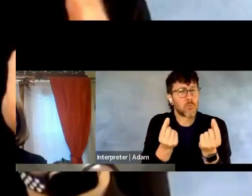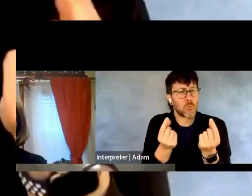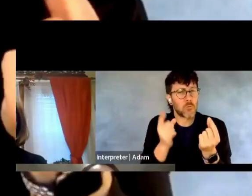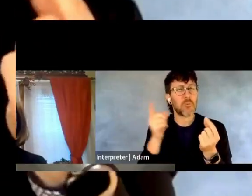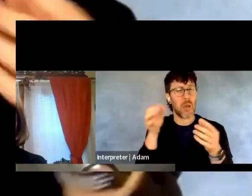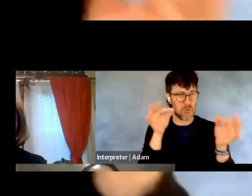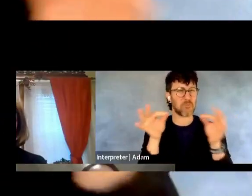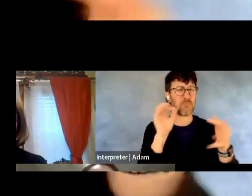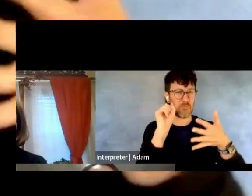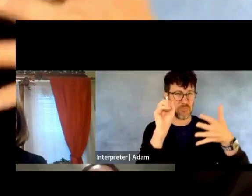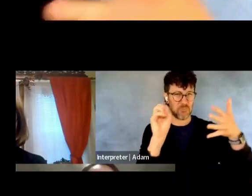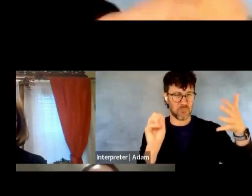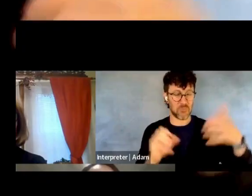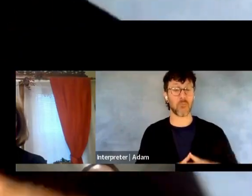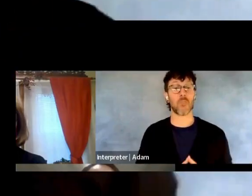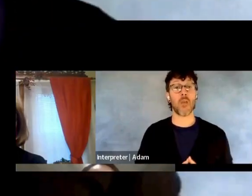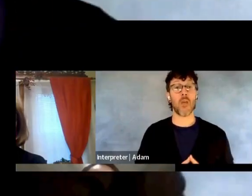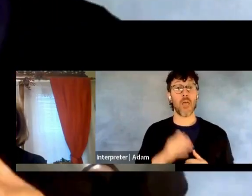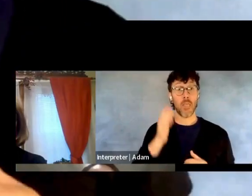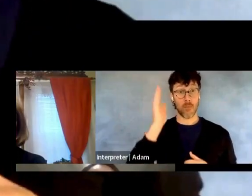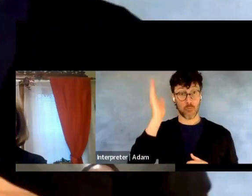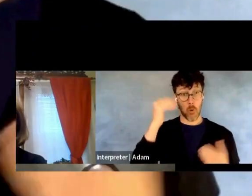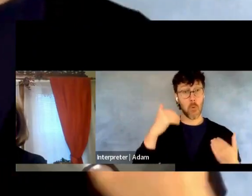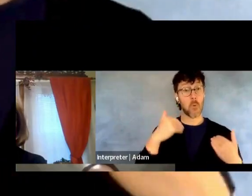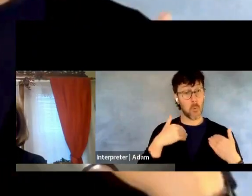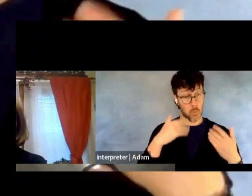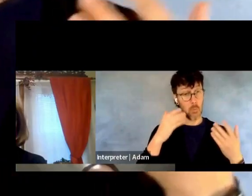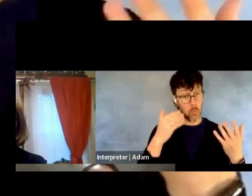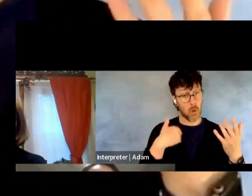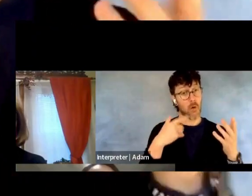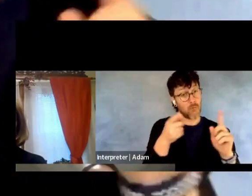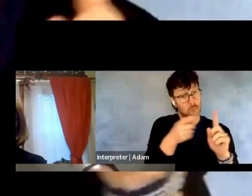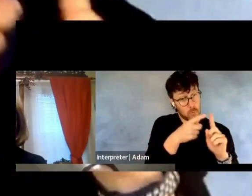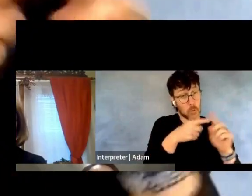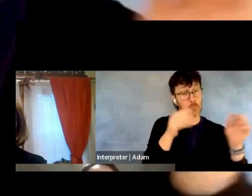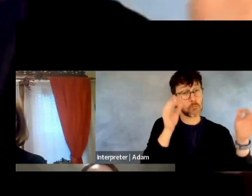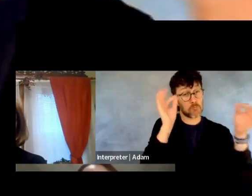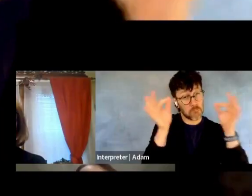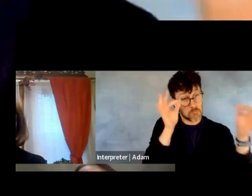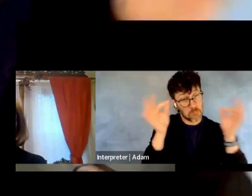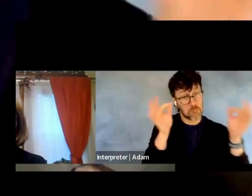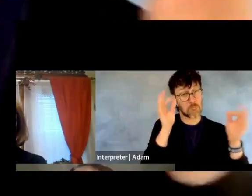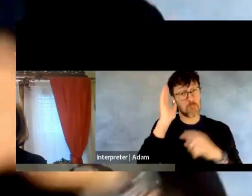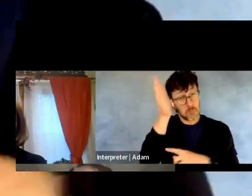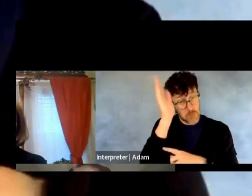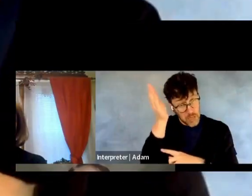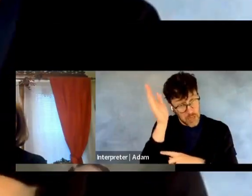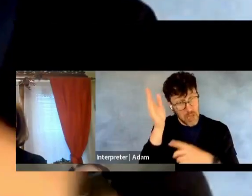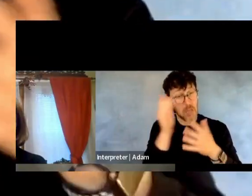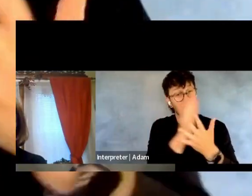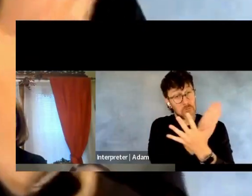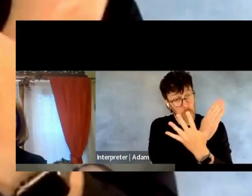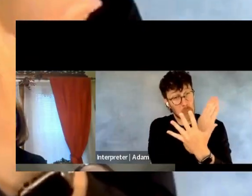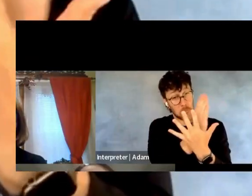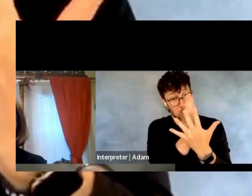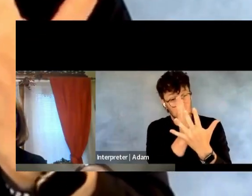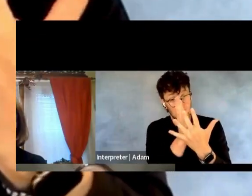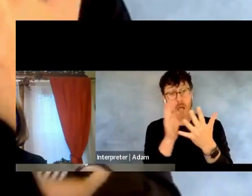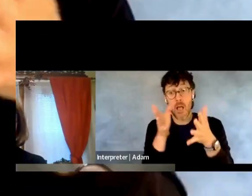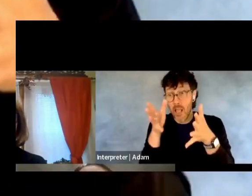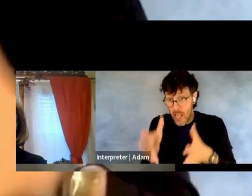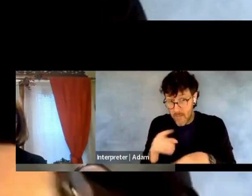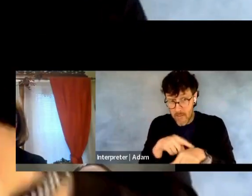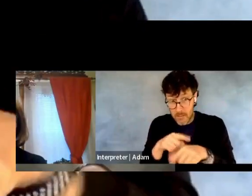Our presenters will begin with a presentation, and then remaining time will be spent on question and